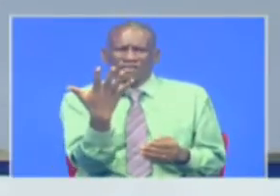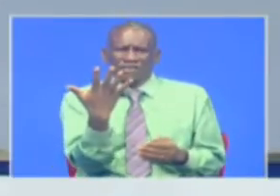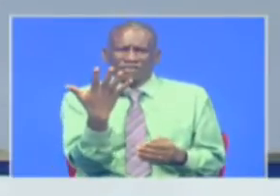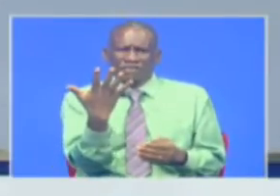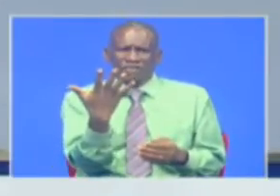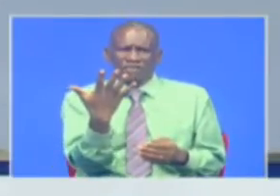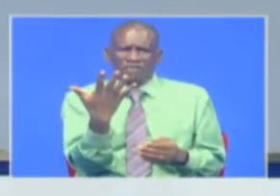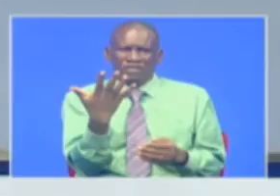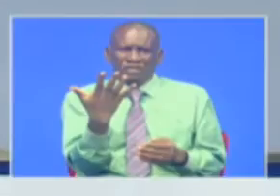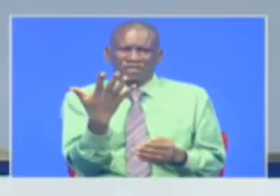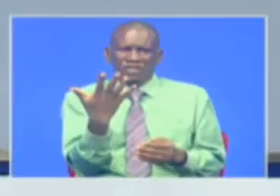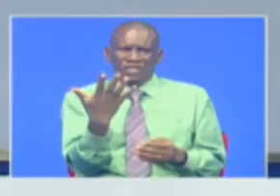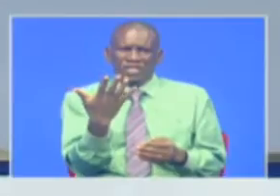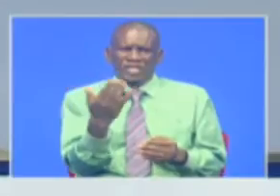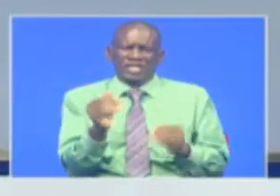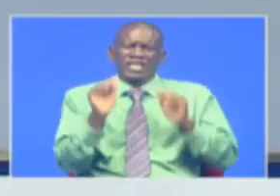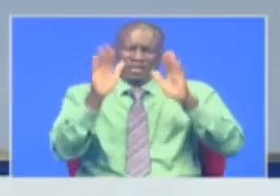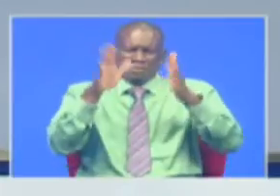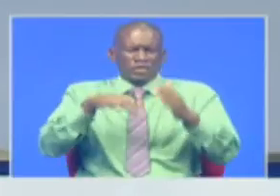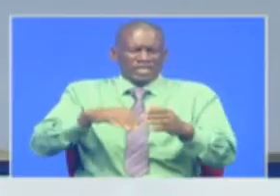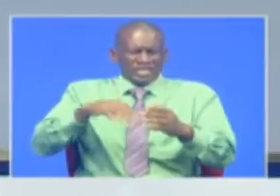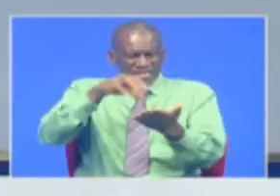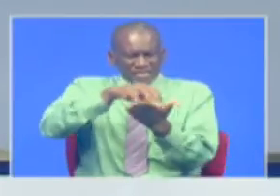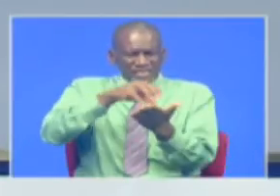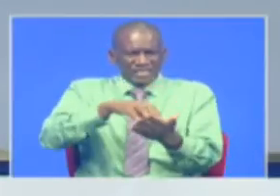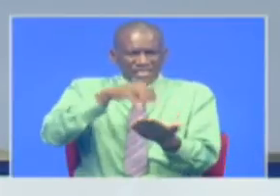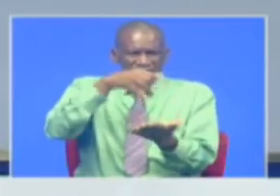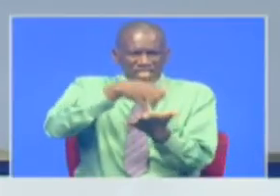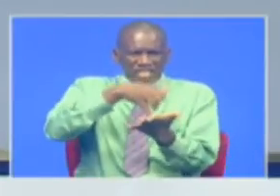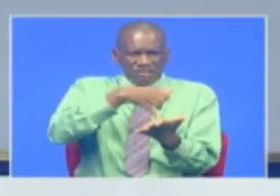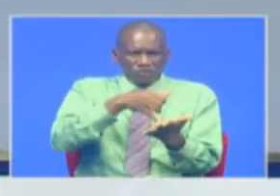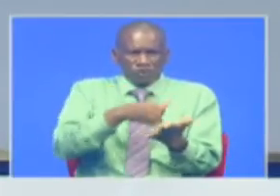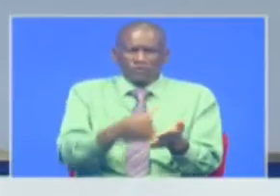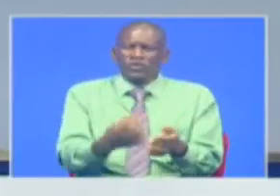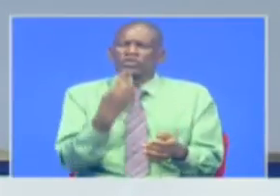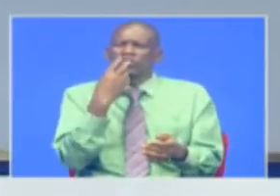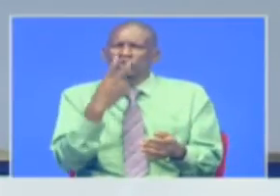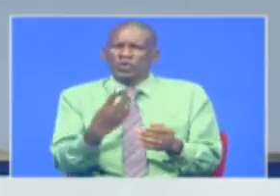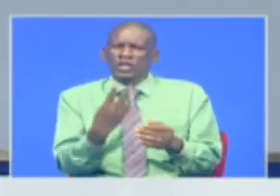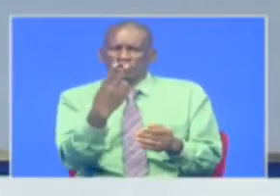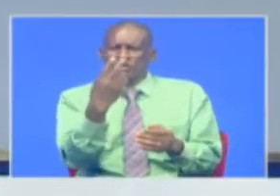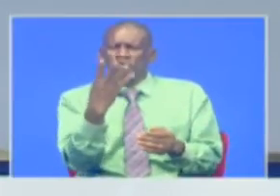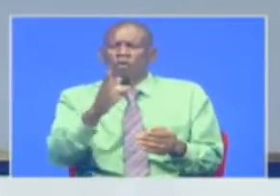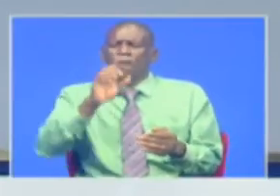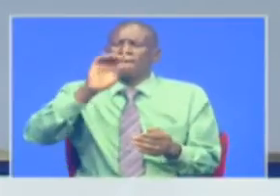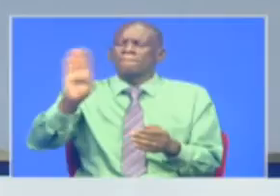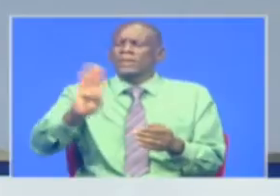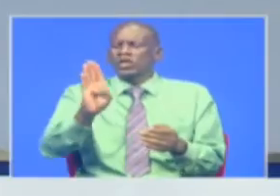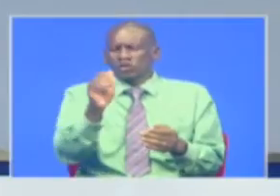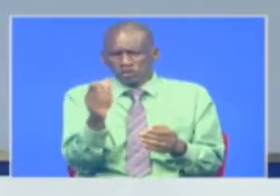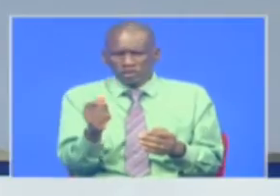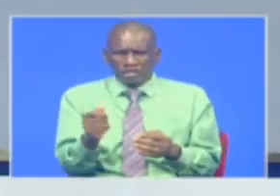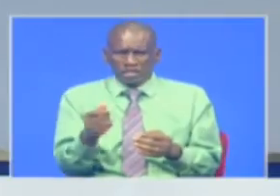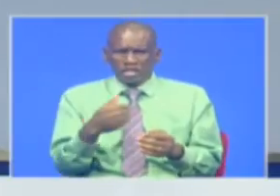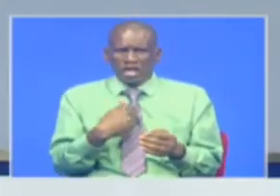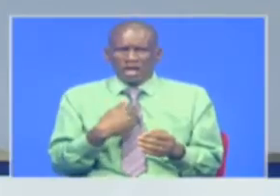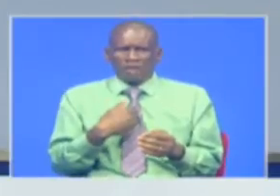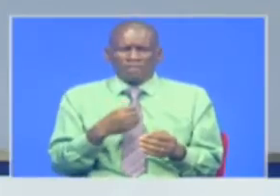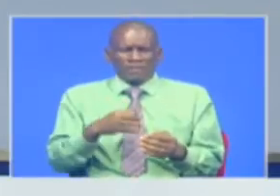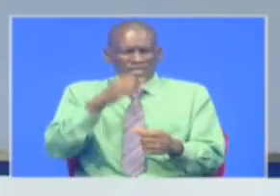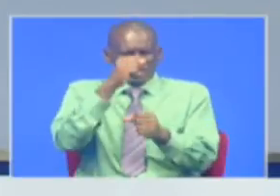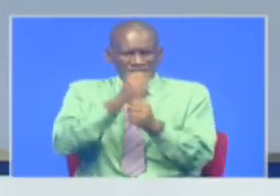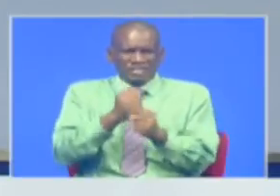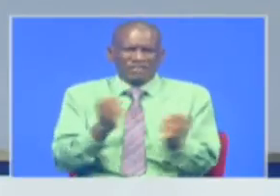high-impact cases involving more than, get this, 224 billion shillings had been prosecuted as at